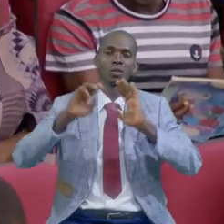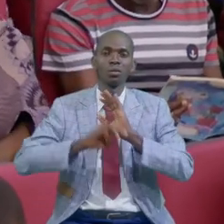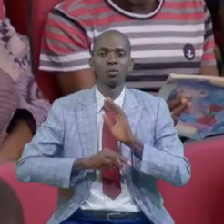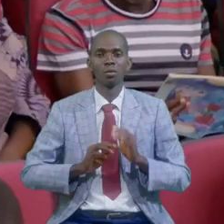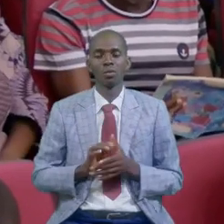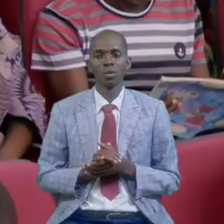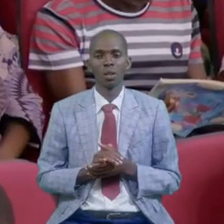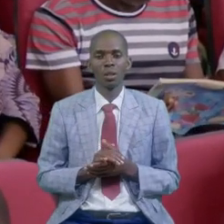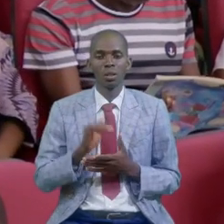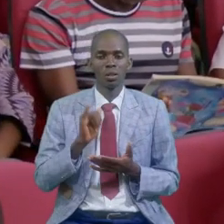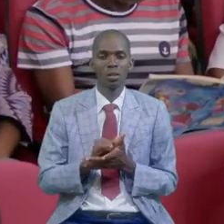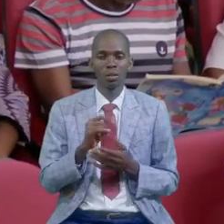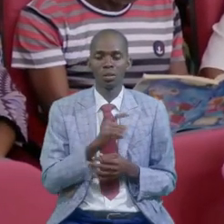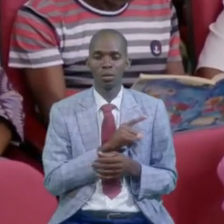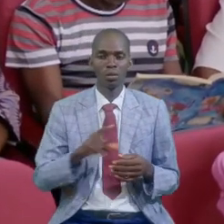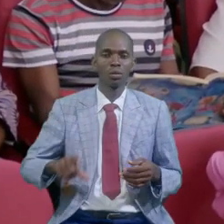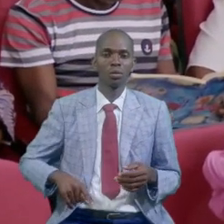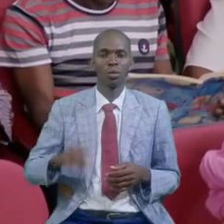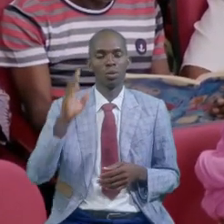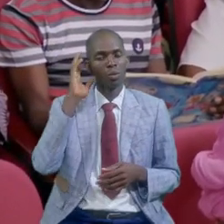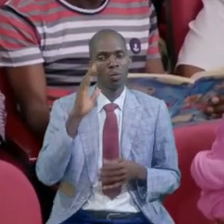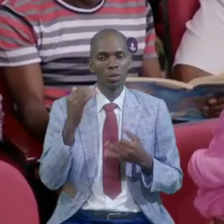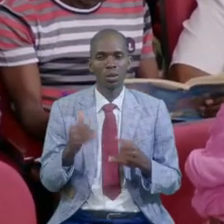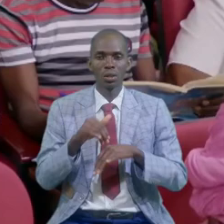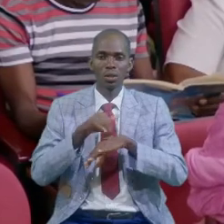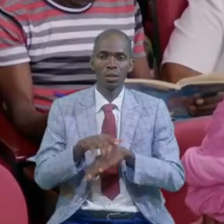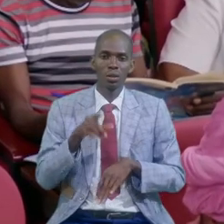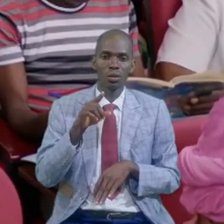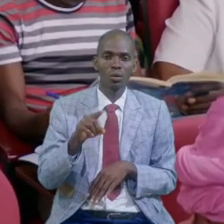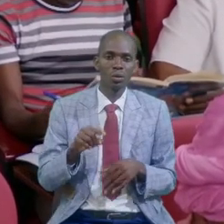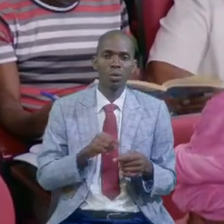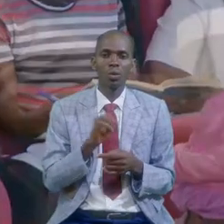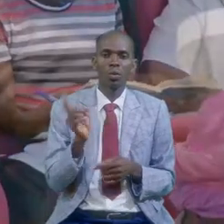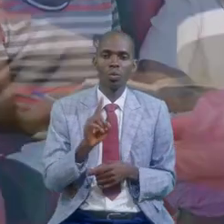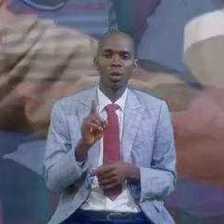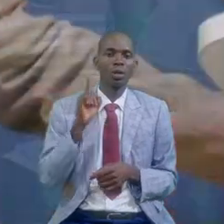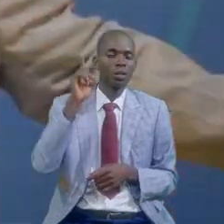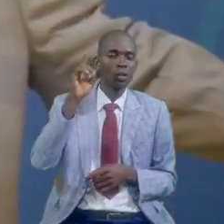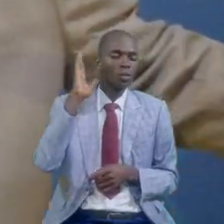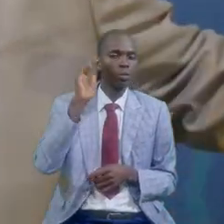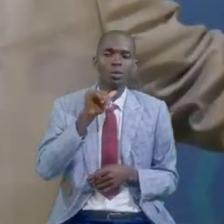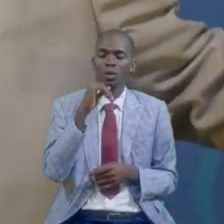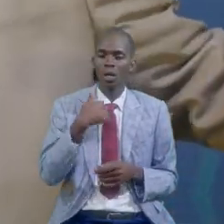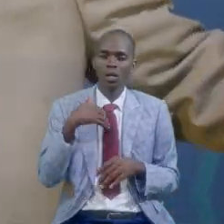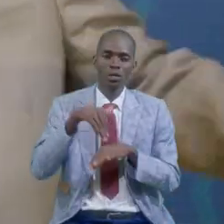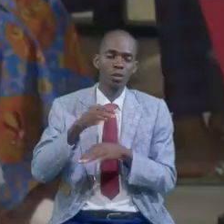the Lord now will send you where he could not have sent you 1 week